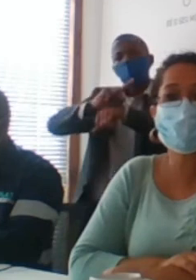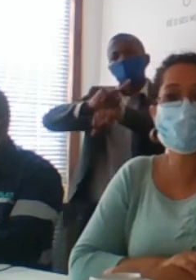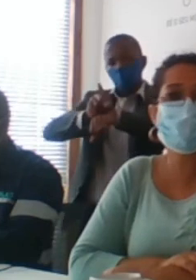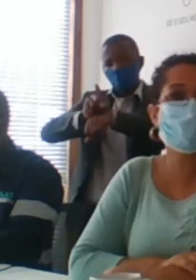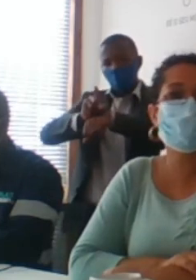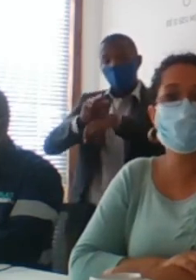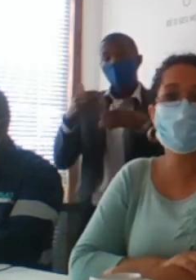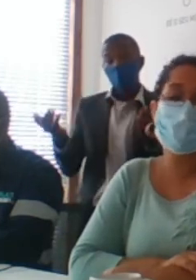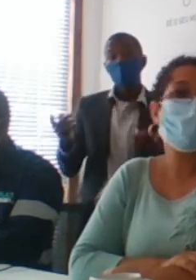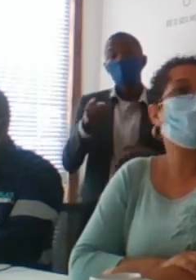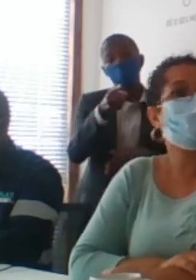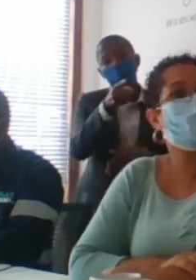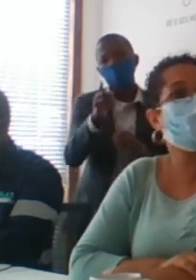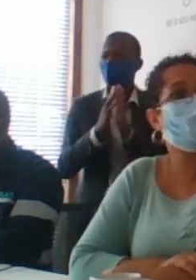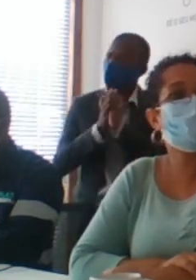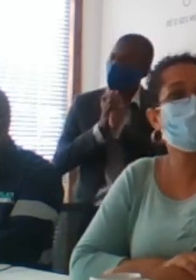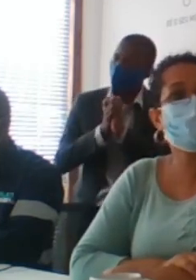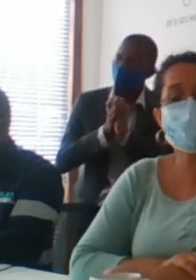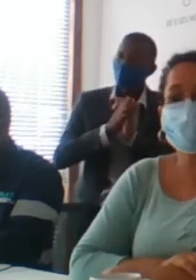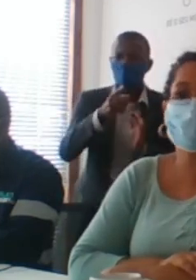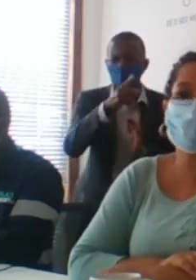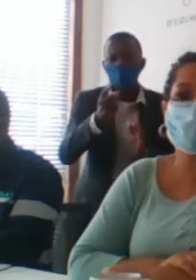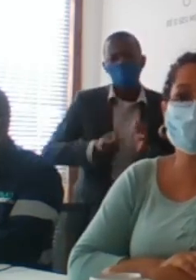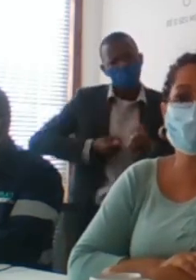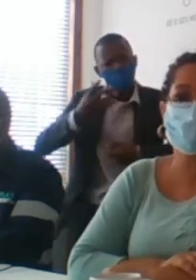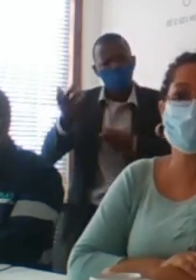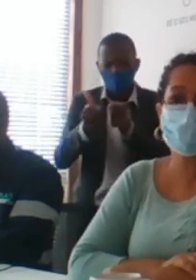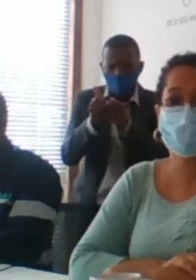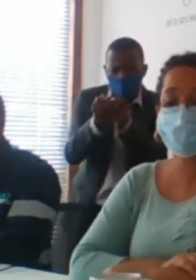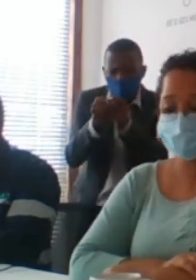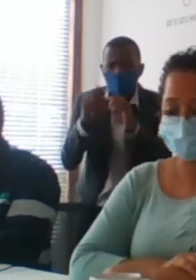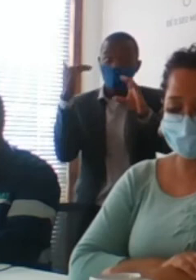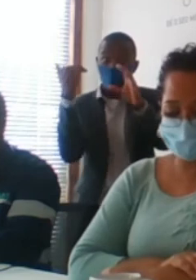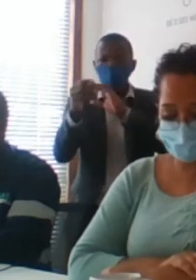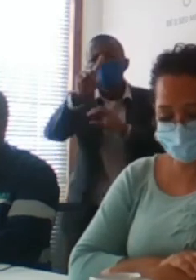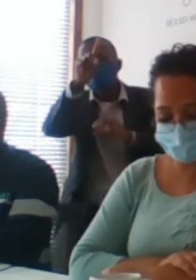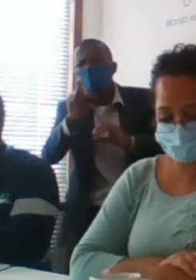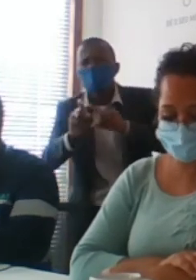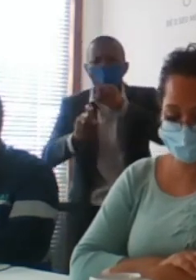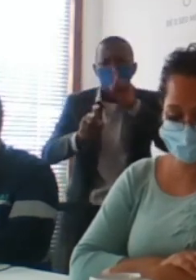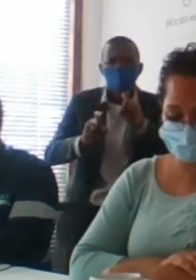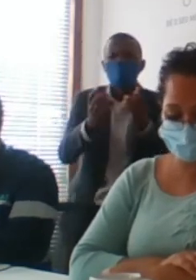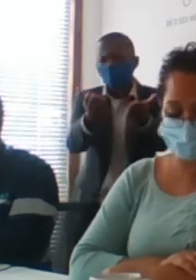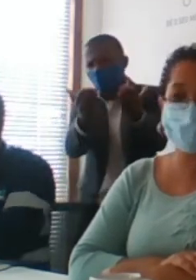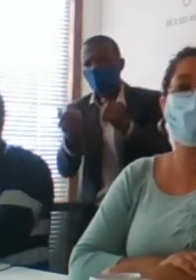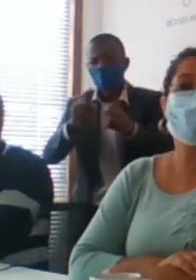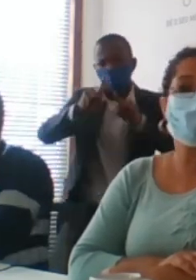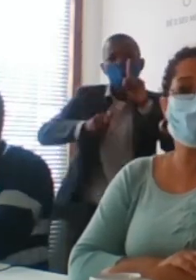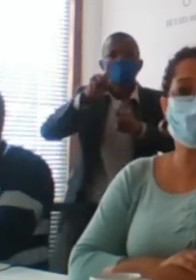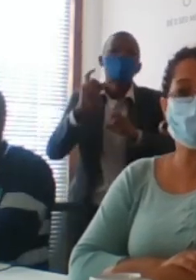and please do participate with us by sending us your questions, and our amazing guests